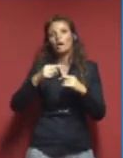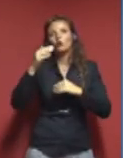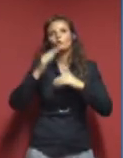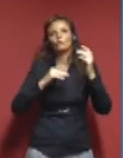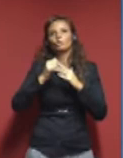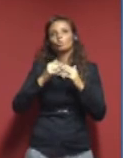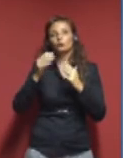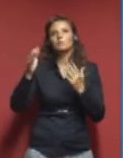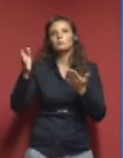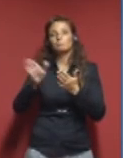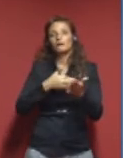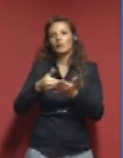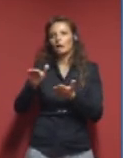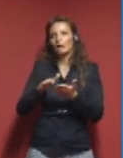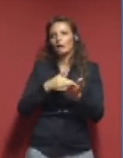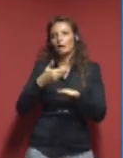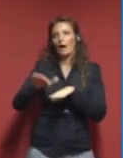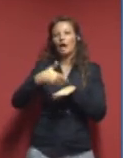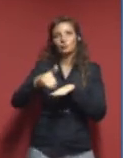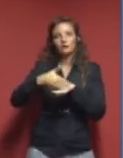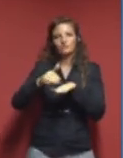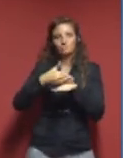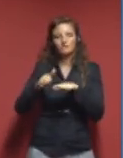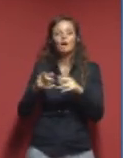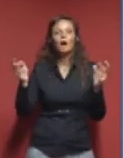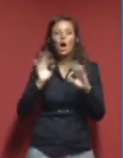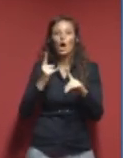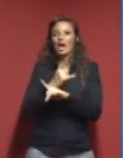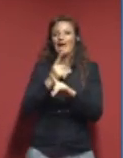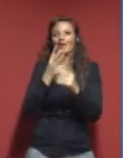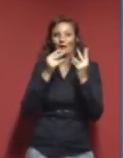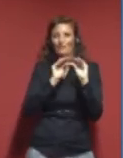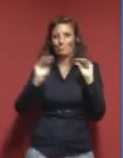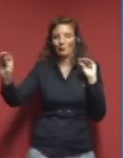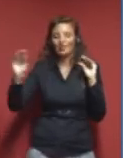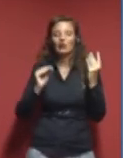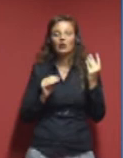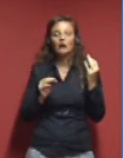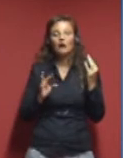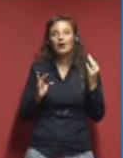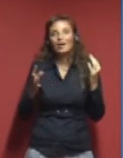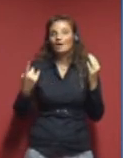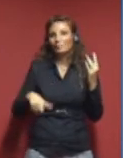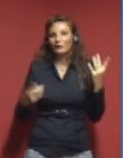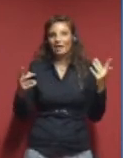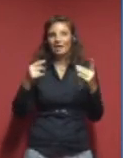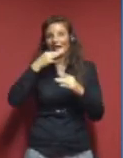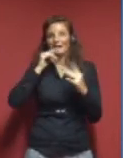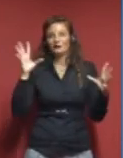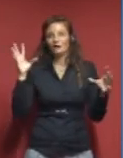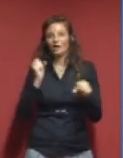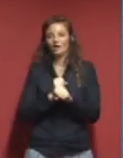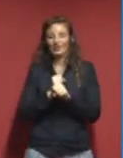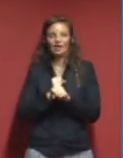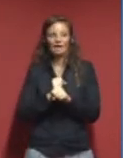more plywood, and this concludes my talk. So I don't think in this format we have time for